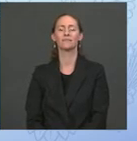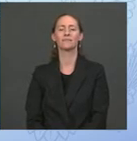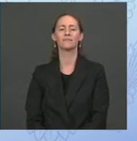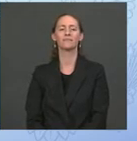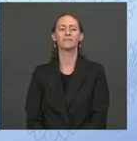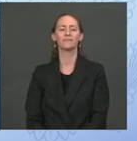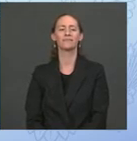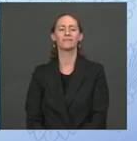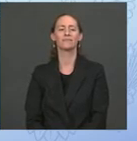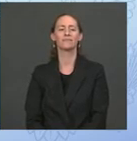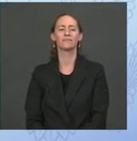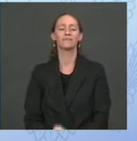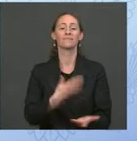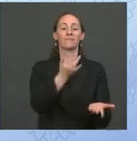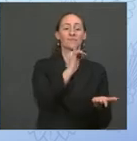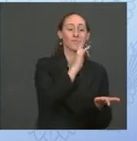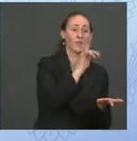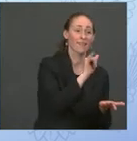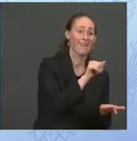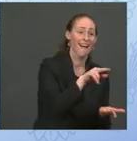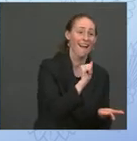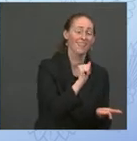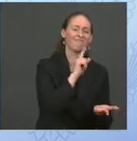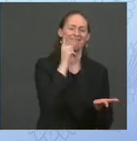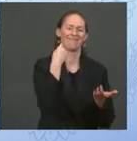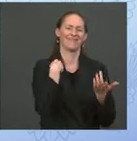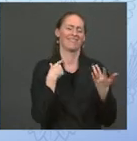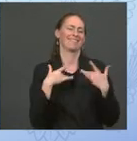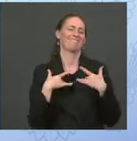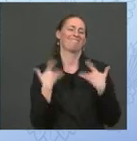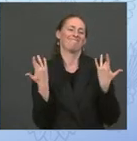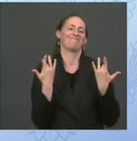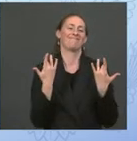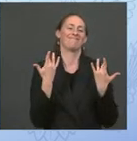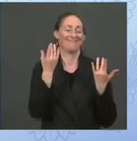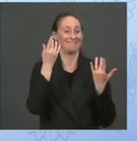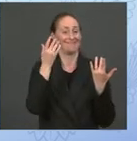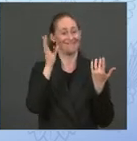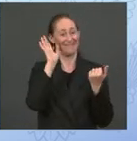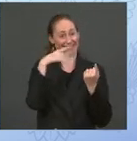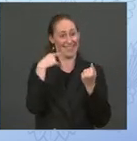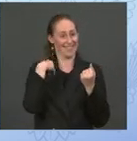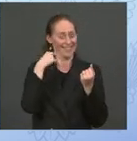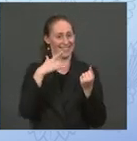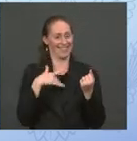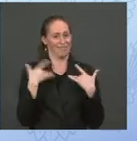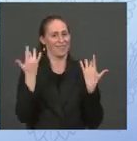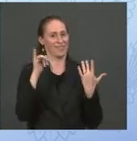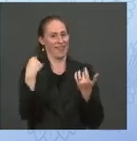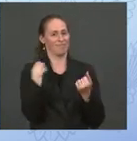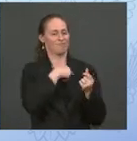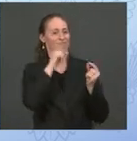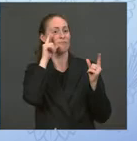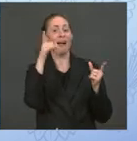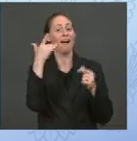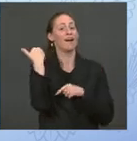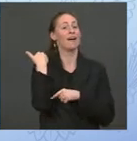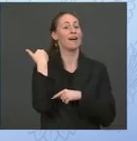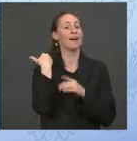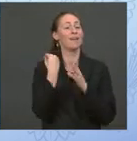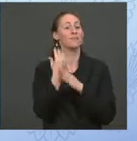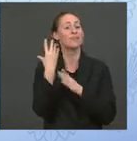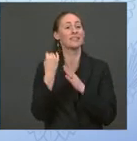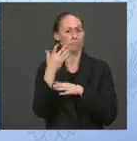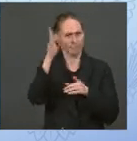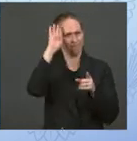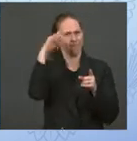Juliana, I was so happy to surprise you last spring when you were announced. It was so